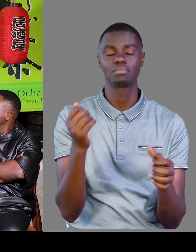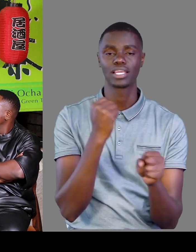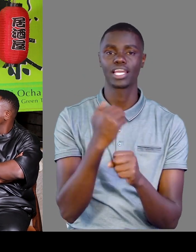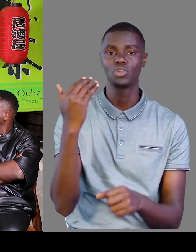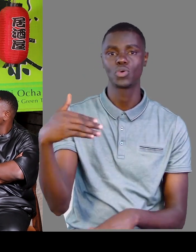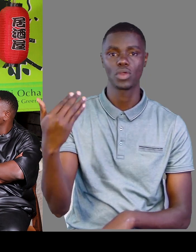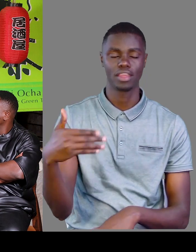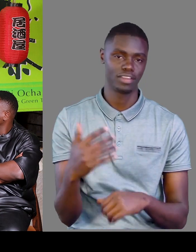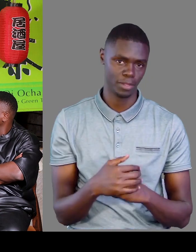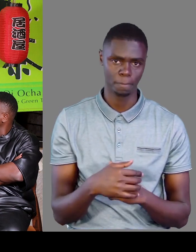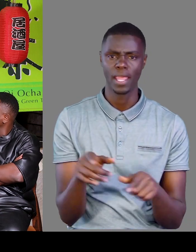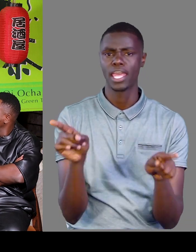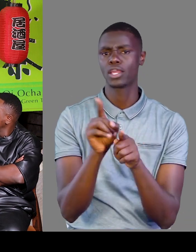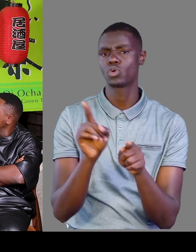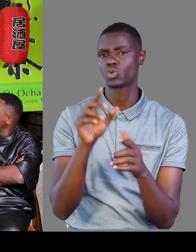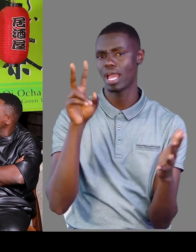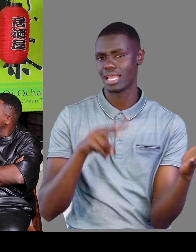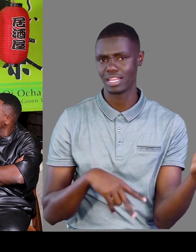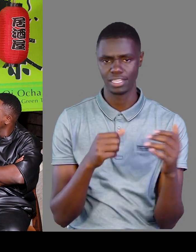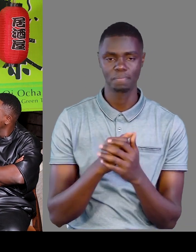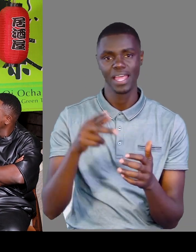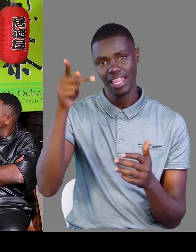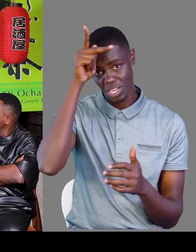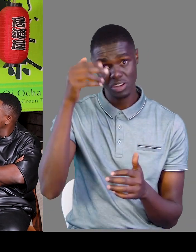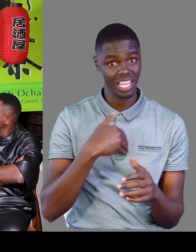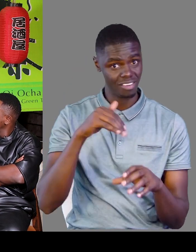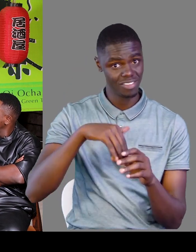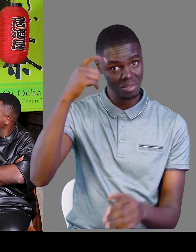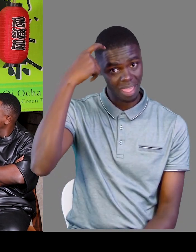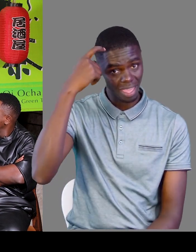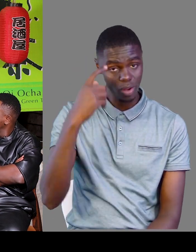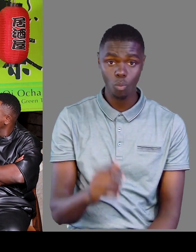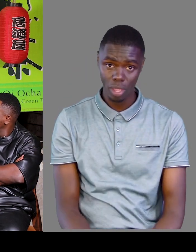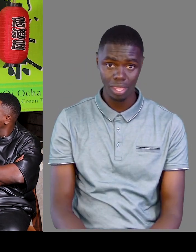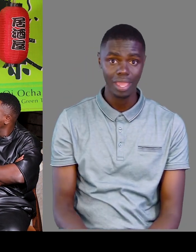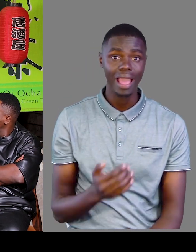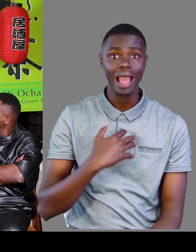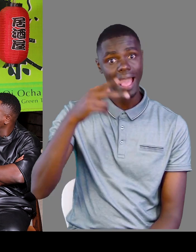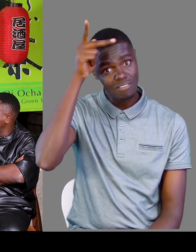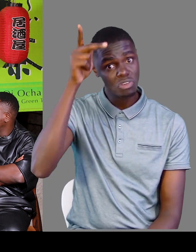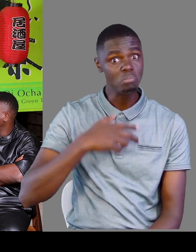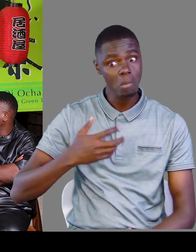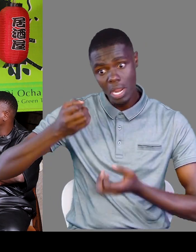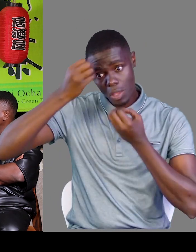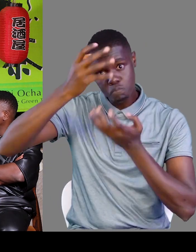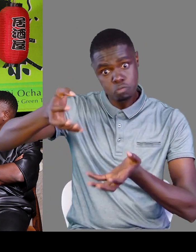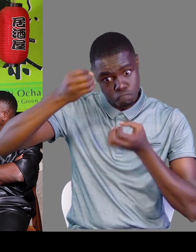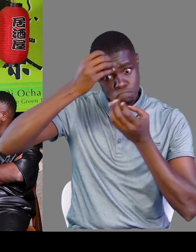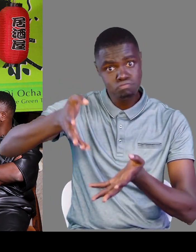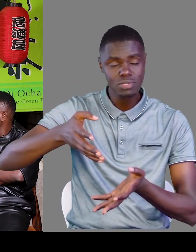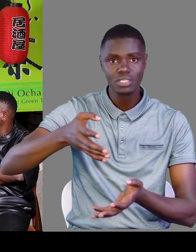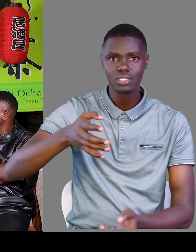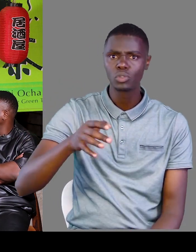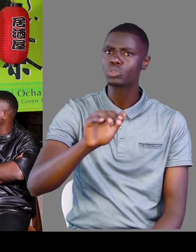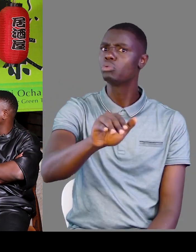do everything. And also I read. The kind of knowledge I have in my head, niko na knowledge zingine nikikwambia utaanza kuuliza, sasa